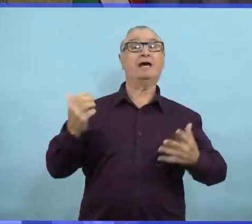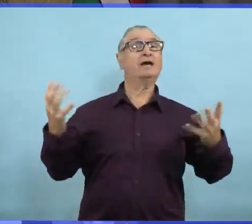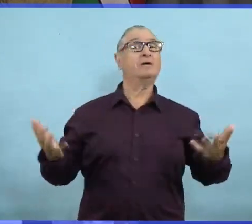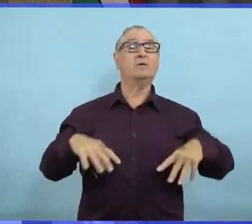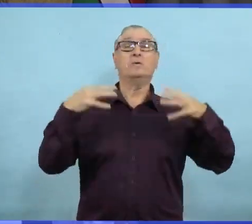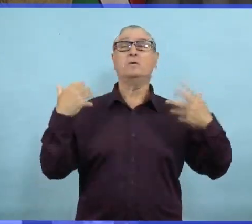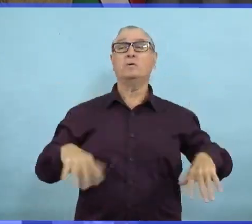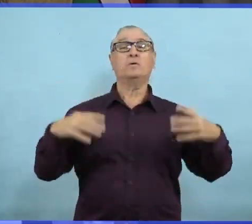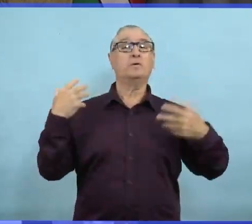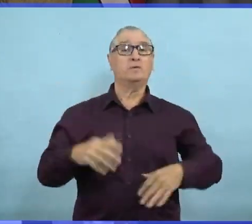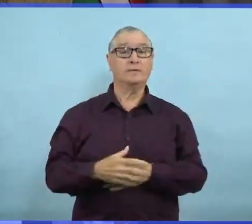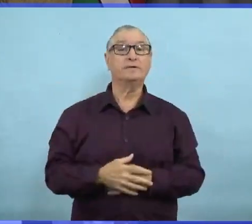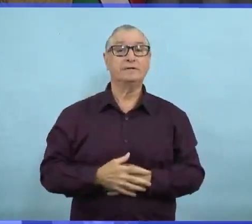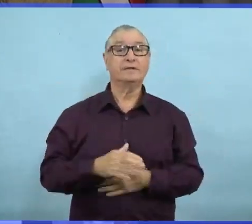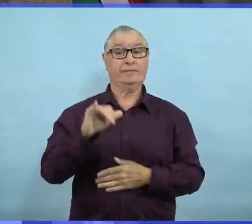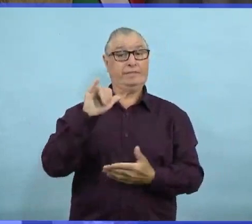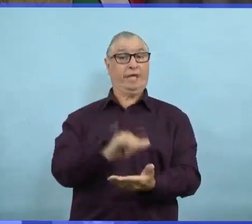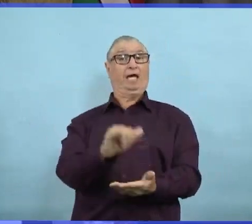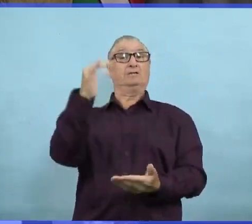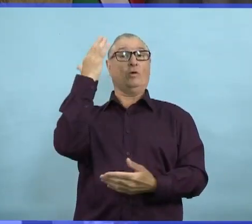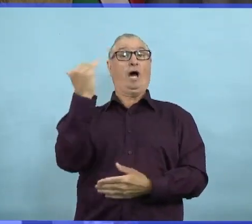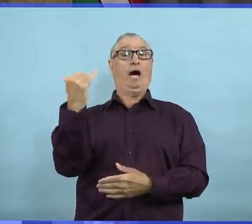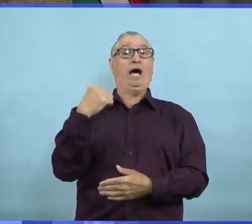Because I believe what we are coming through